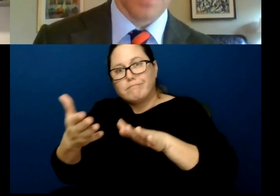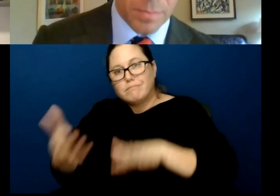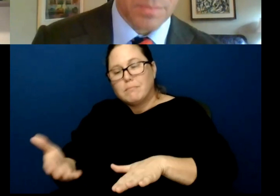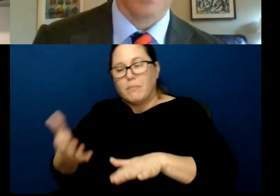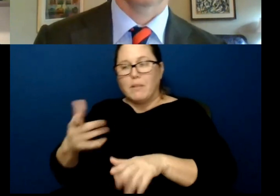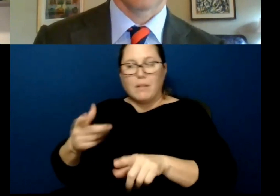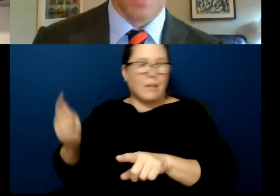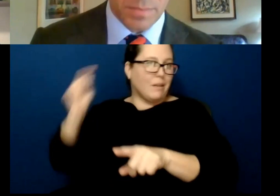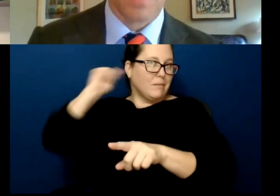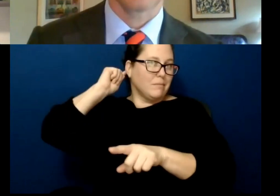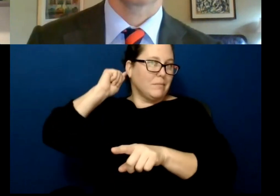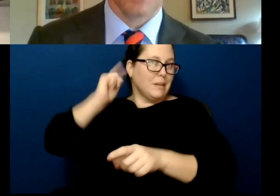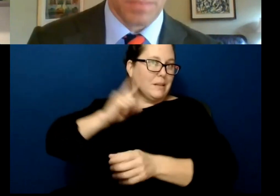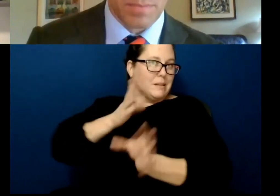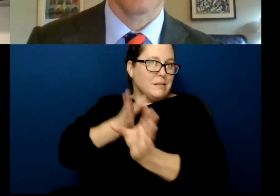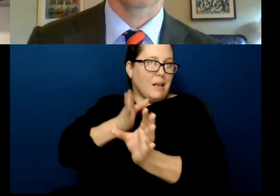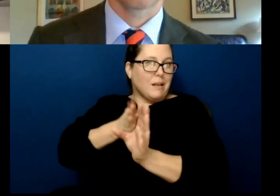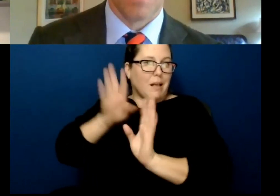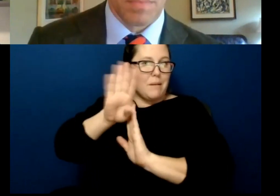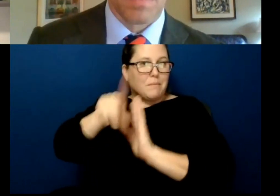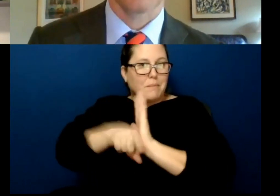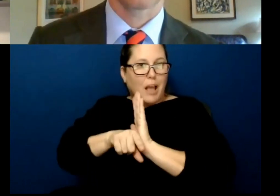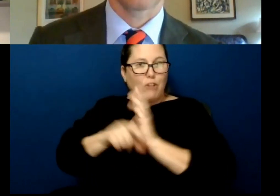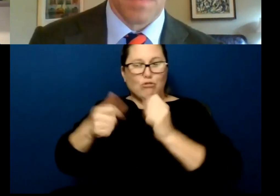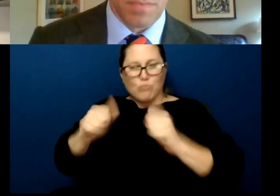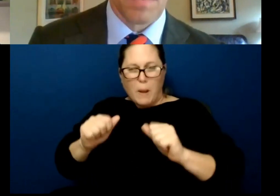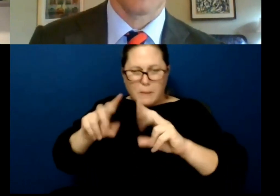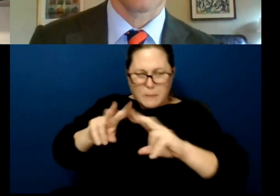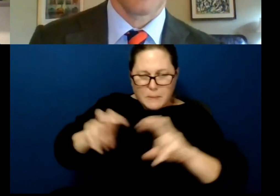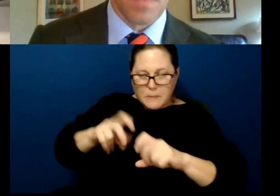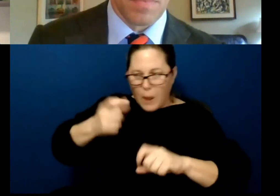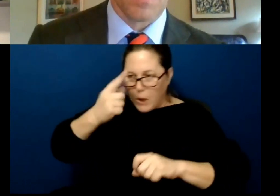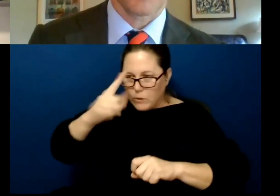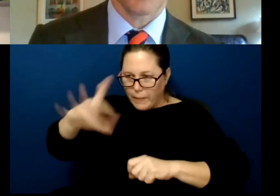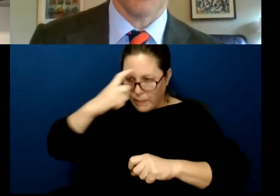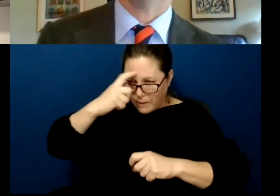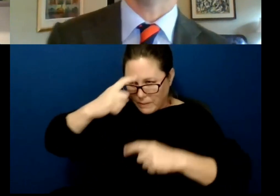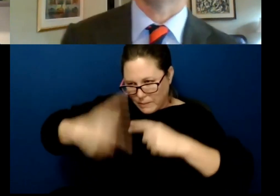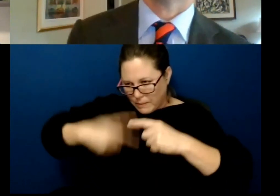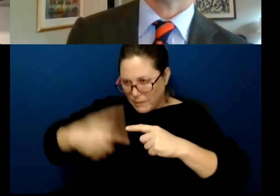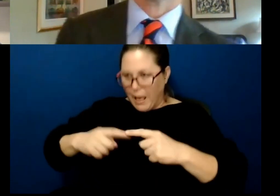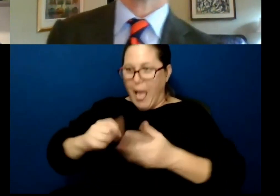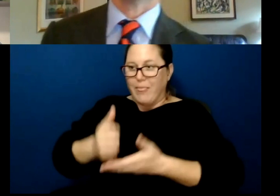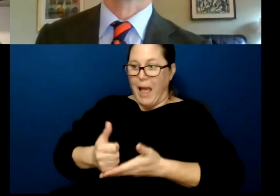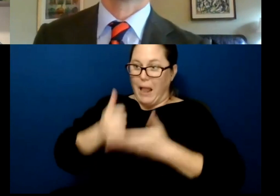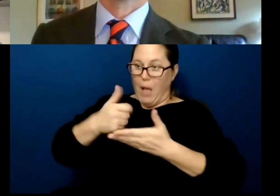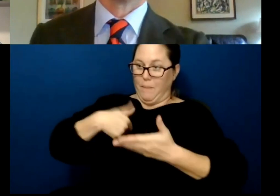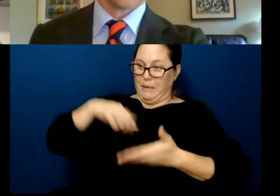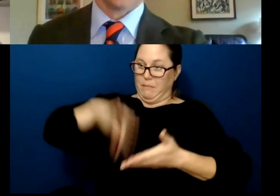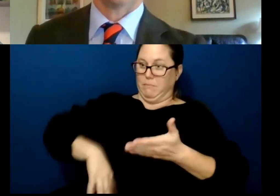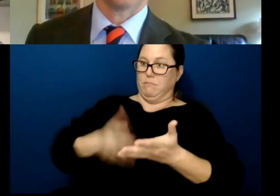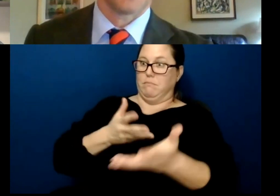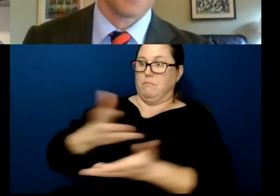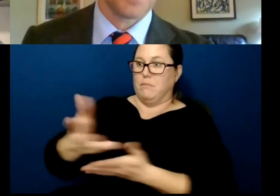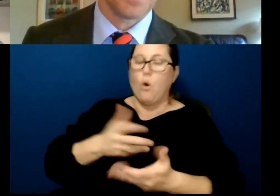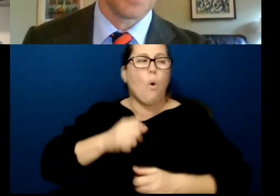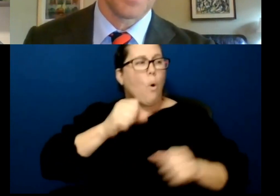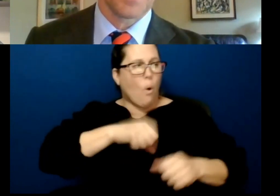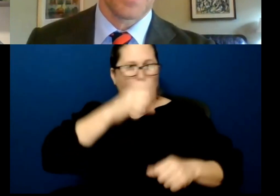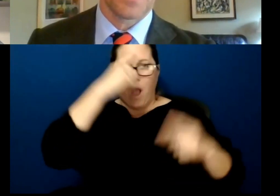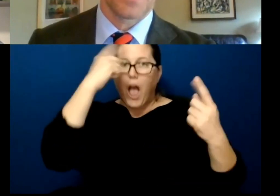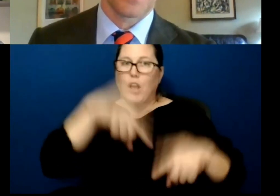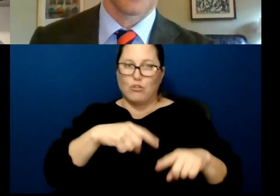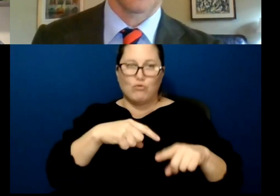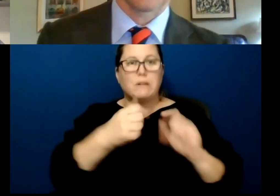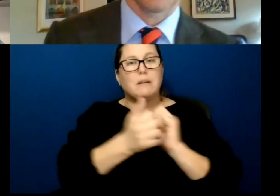psychology background and just kind of understanding the way people think helps you interact with them. Wow. I mean, I agree Please, go 100%. I